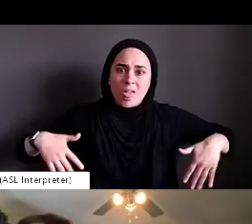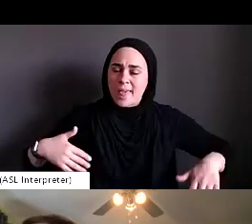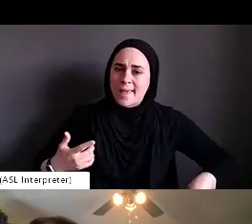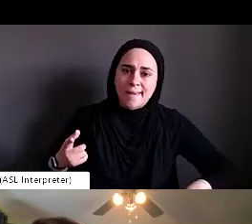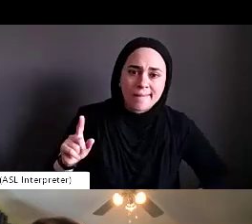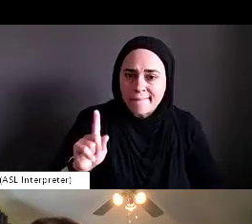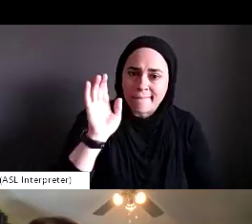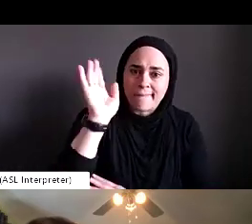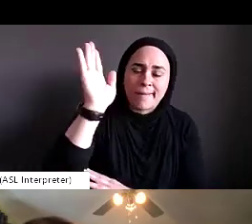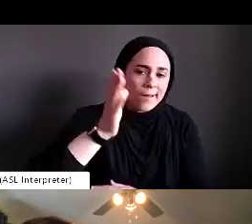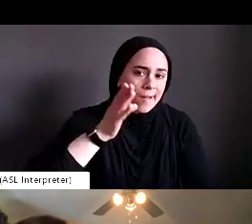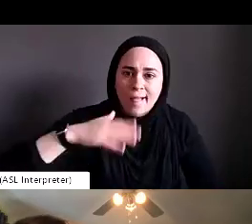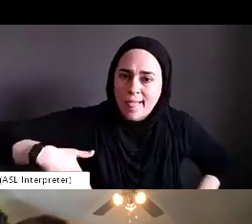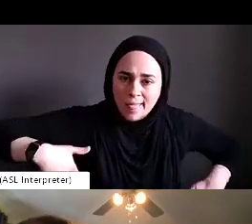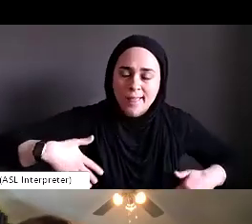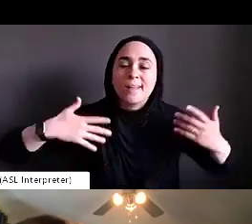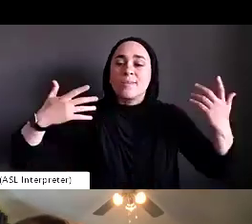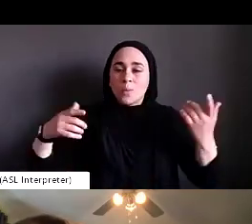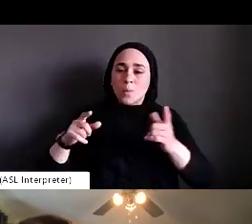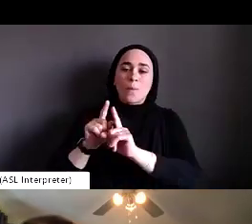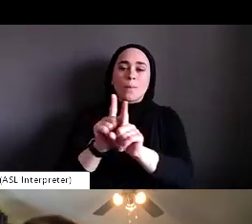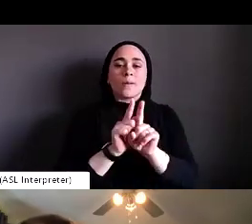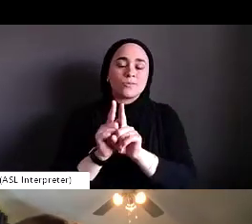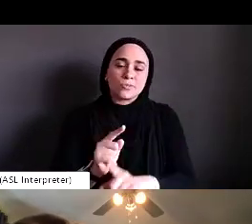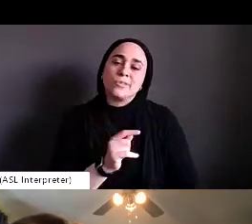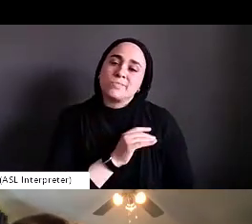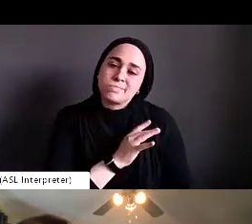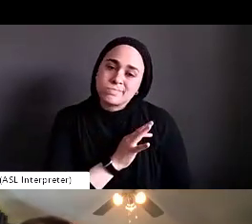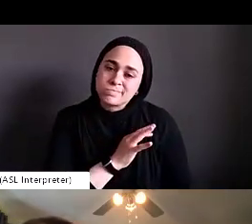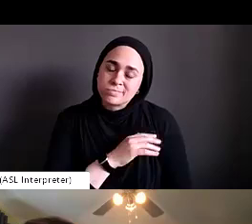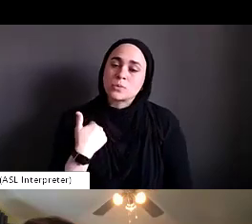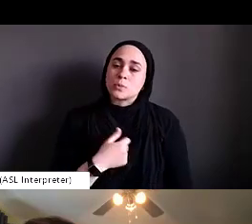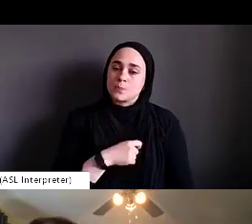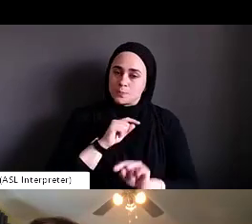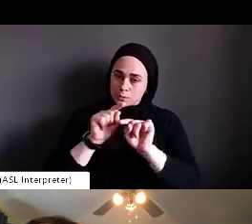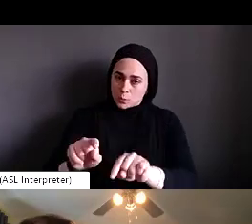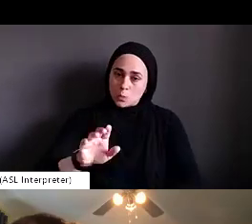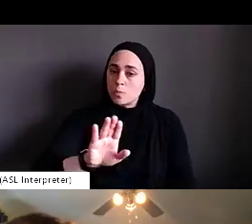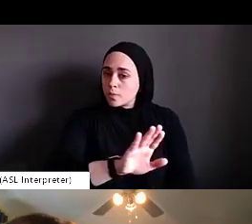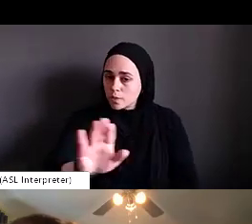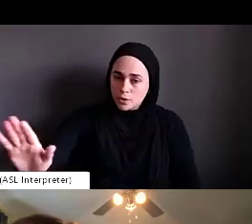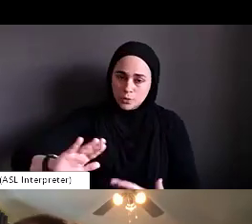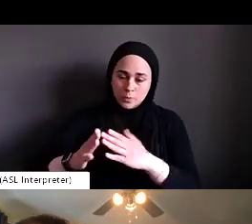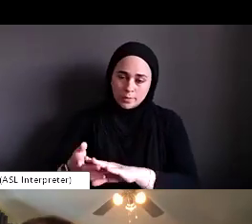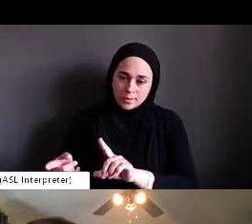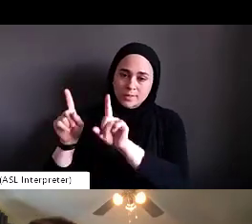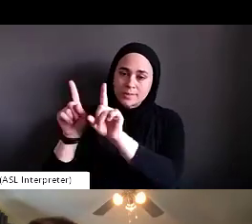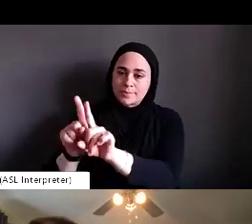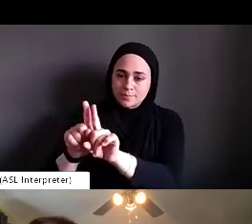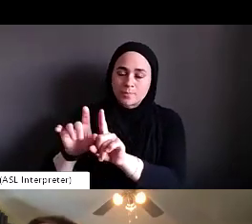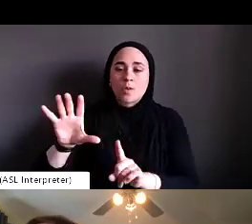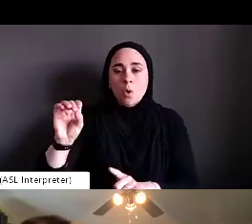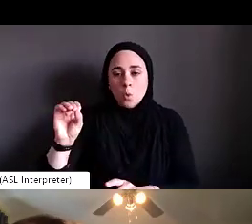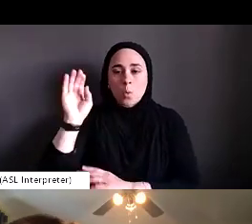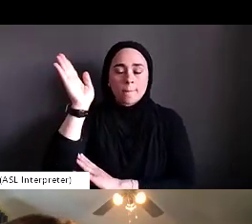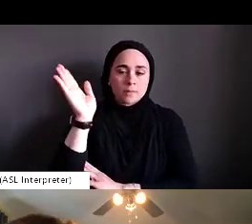workshop. And so the mentorship is key. We will go to their community and co-facilitate their first workshop.